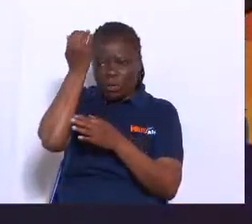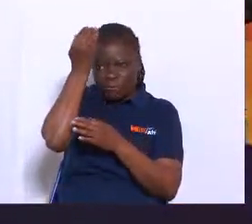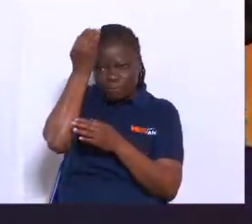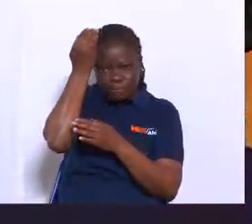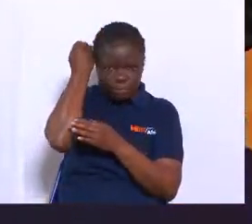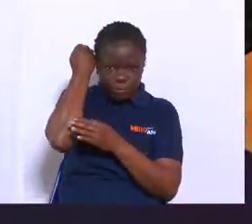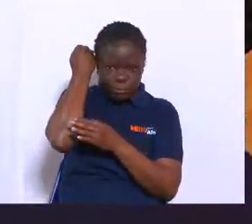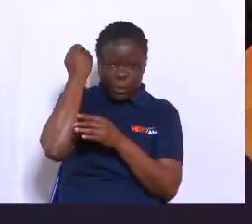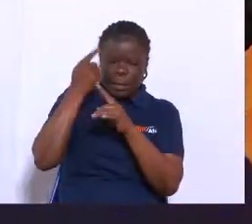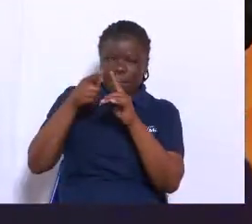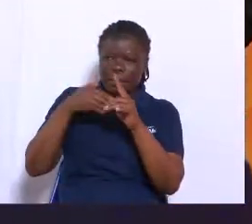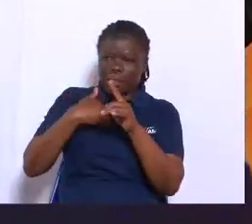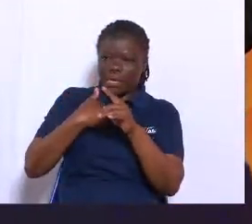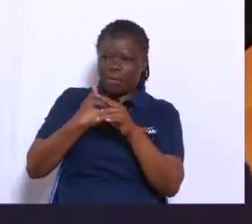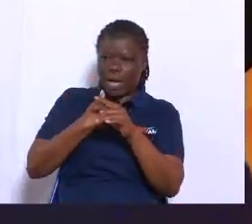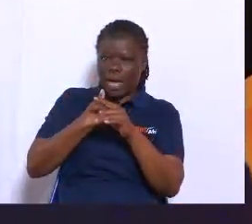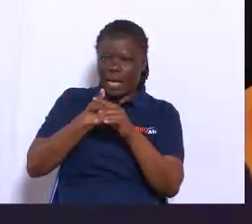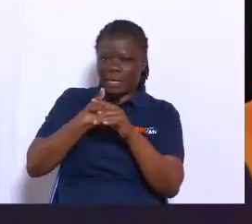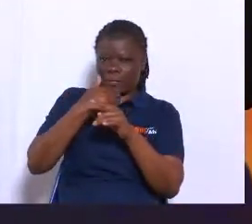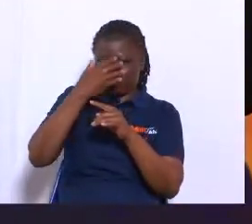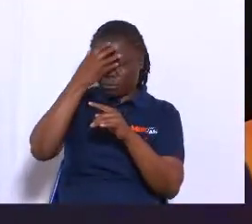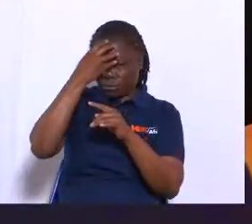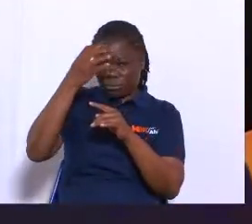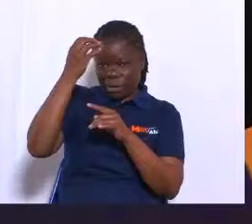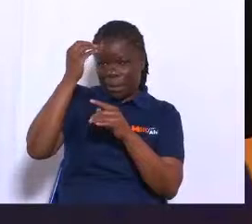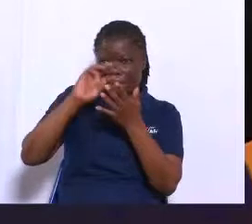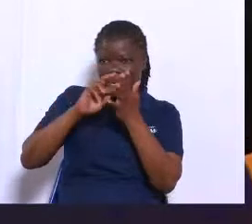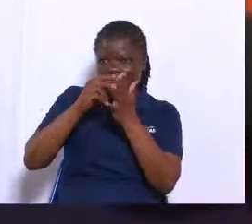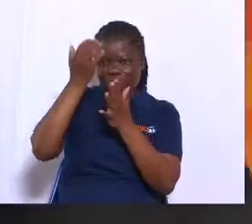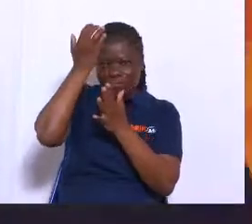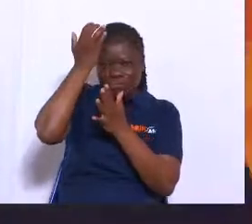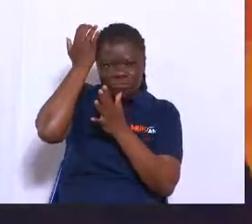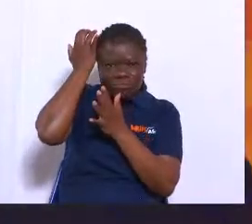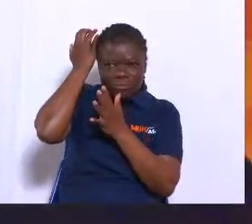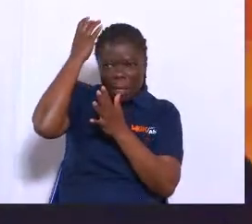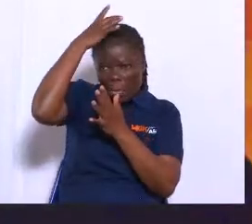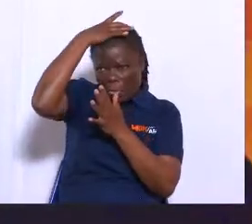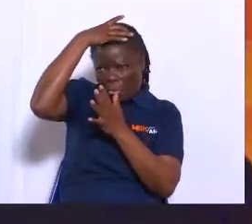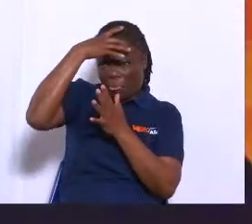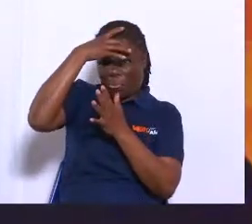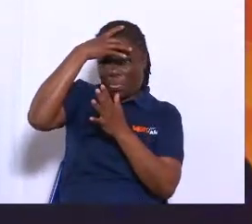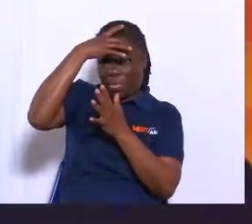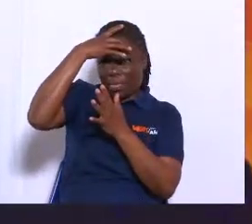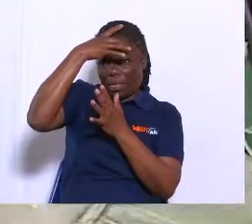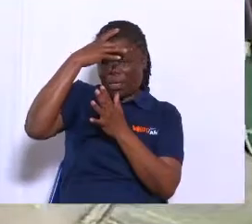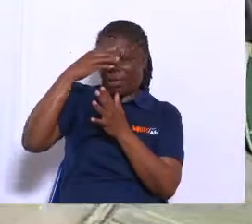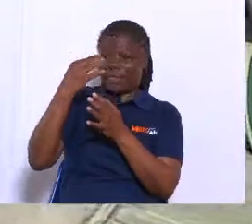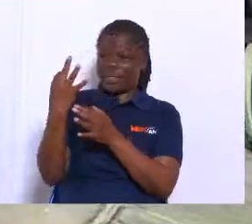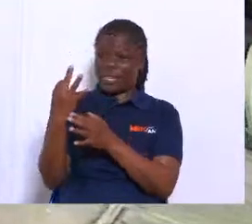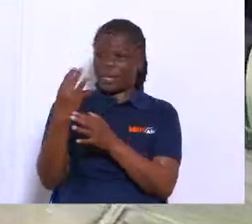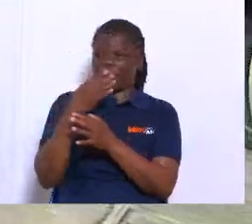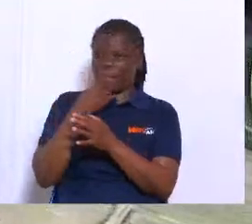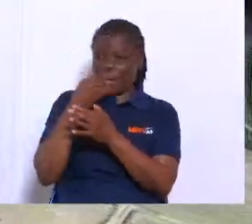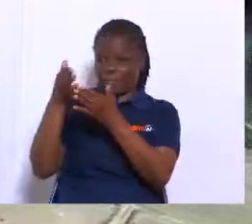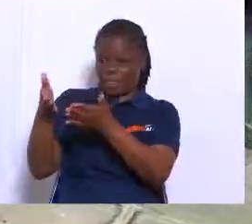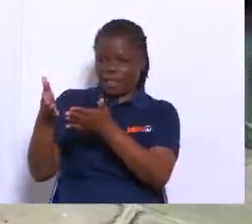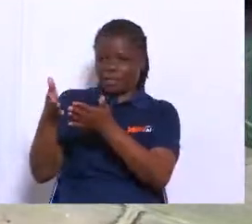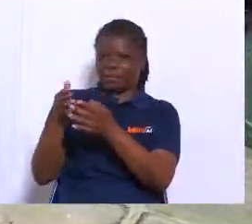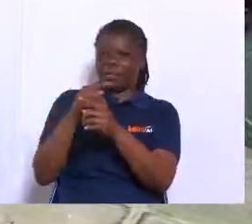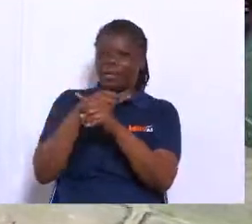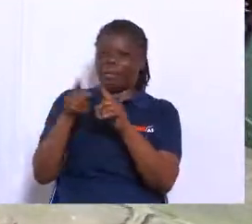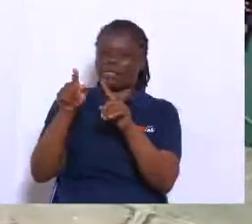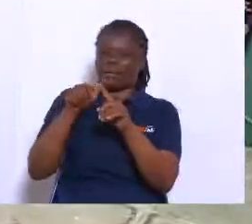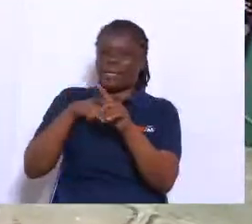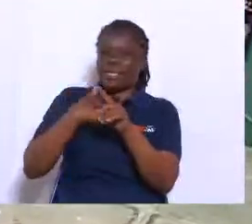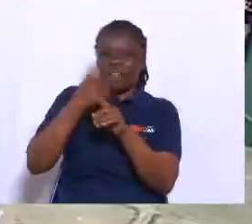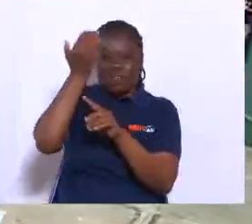I had a full head of hair. I was young. And the other three prisoners said to me, it's good news they didn't shave